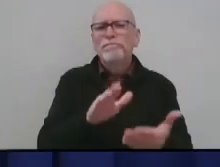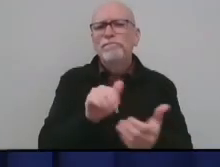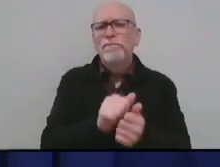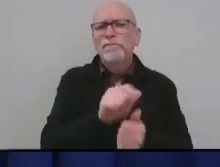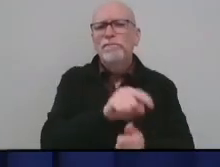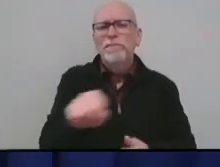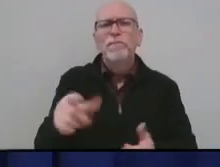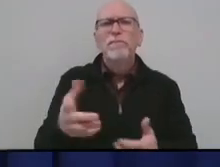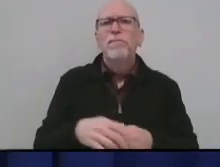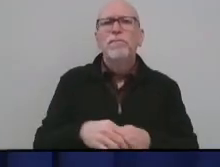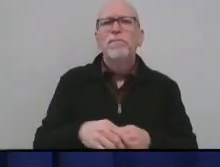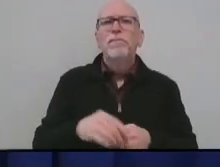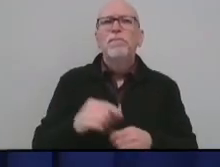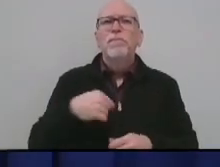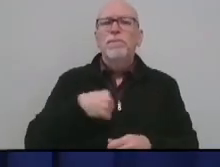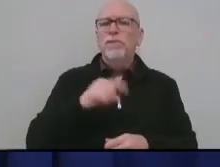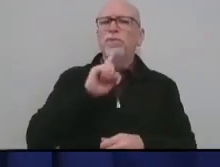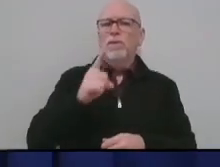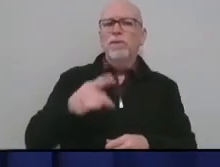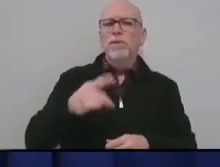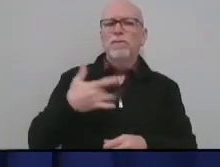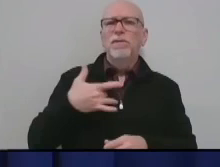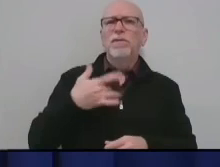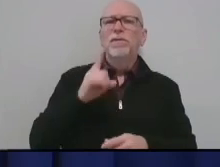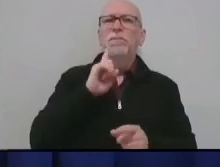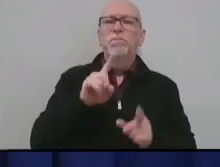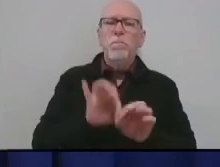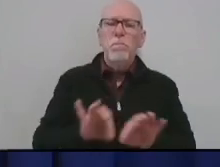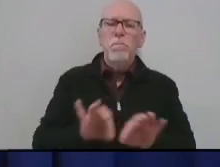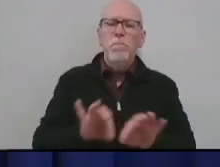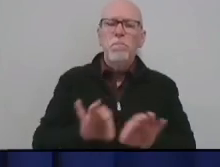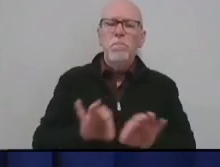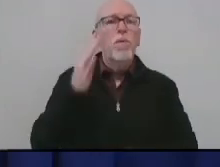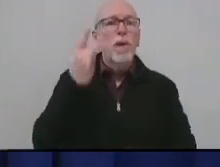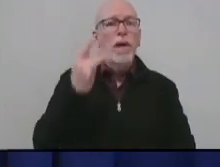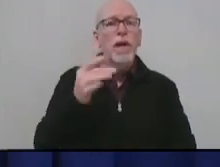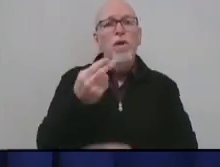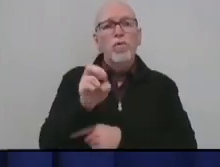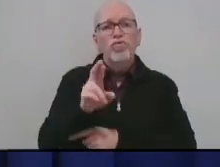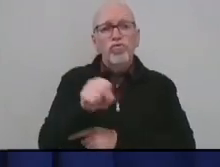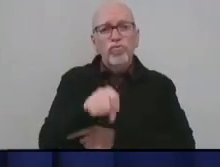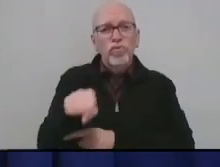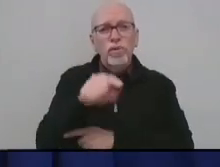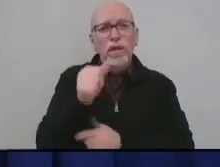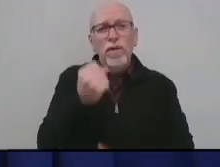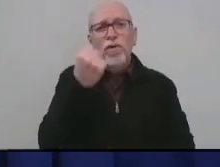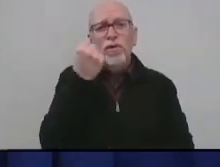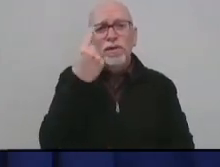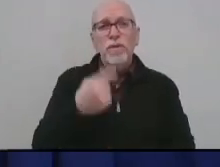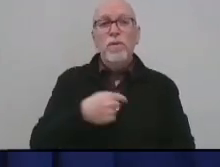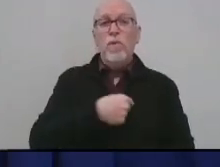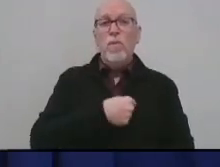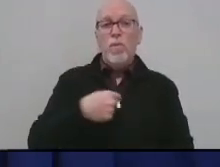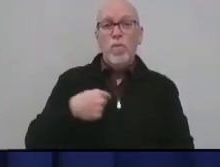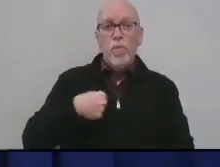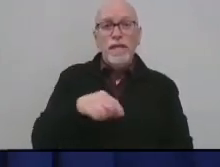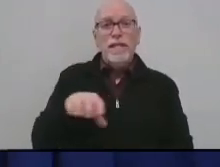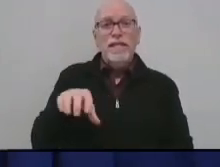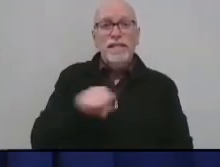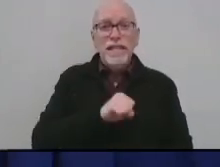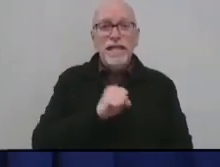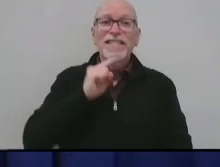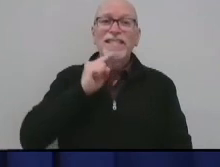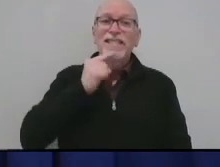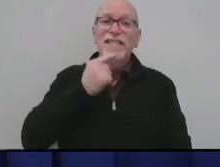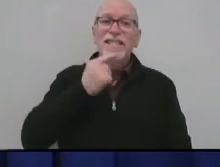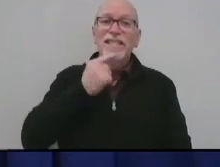believe this is just important so that Hoosiers understand that we take very seriously our eligibility